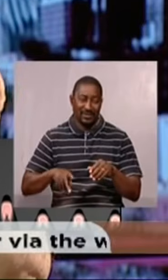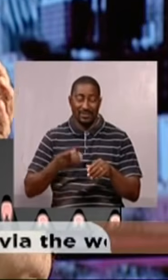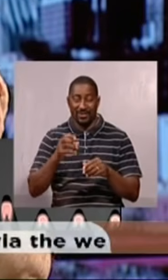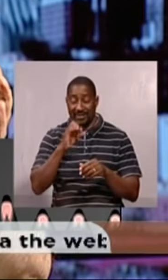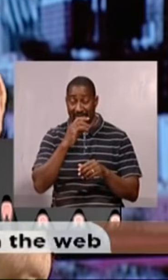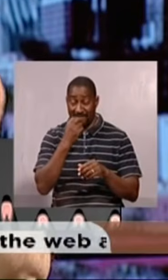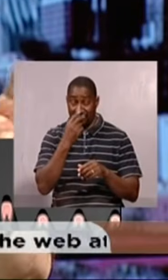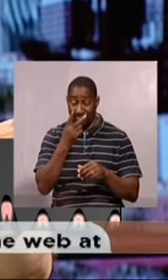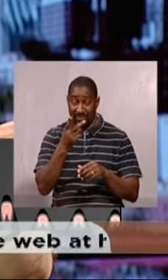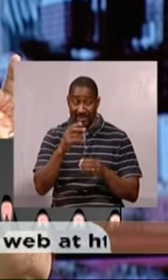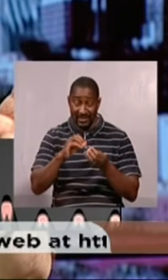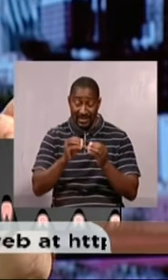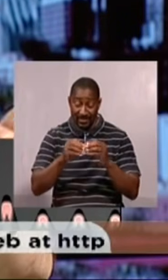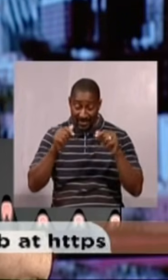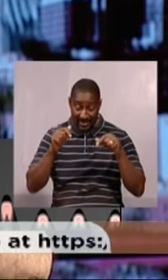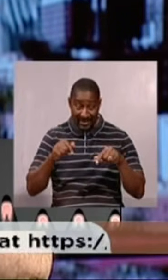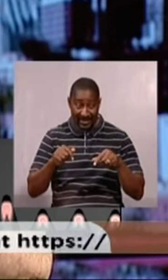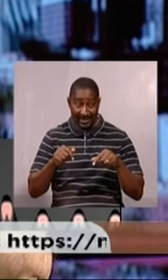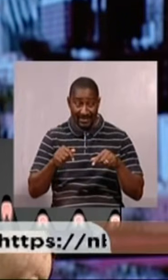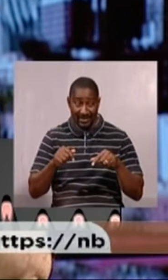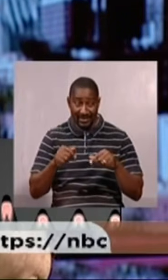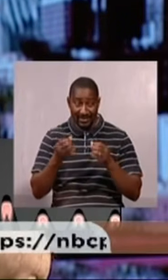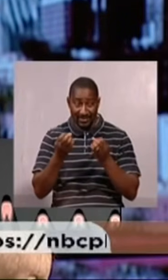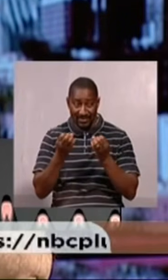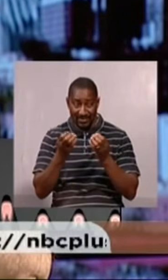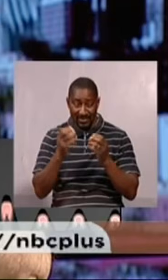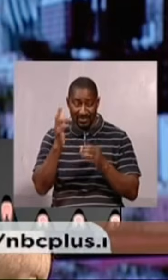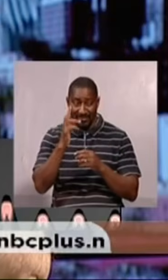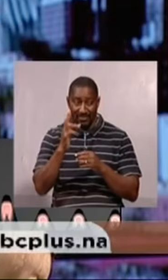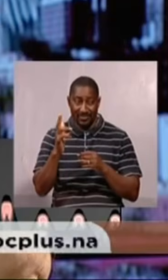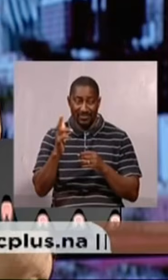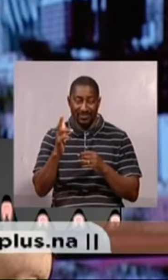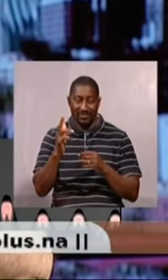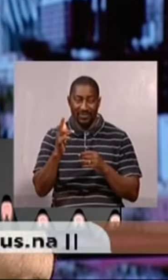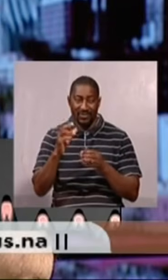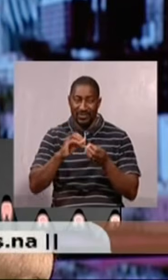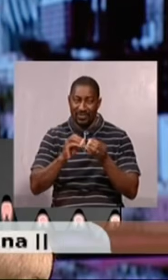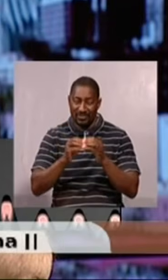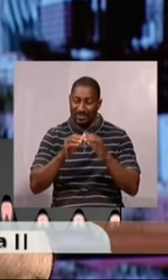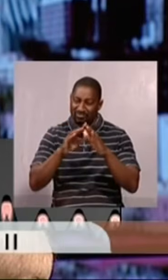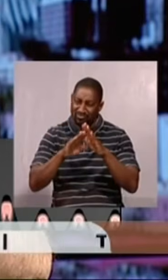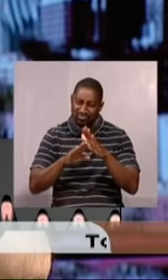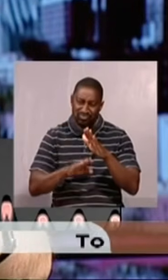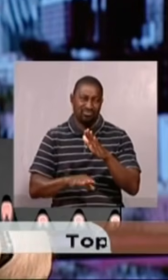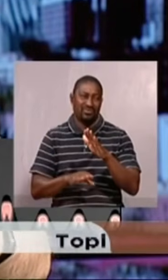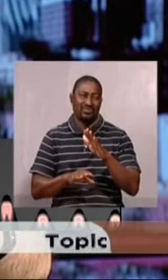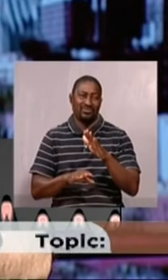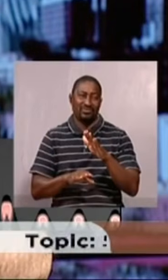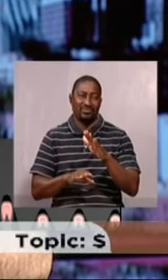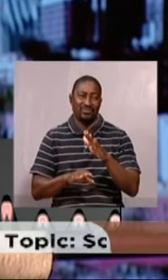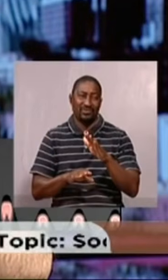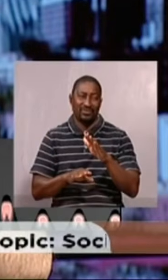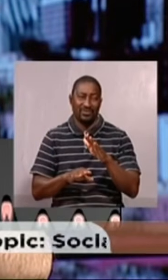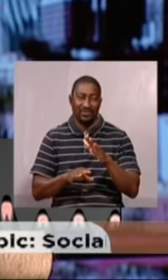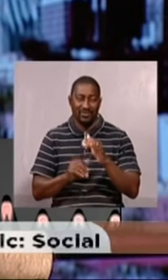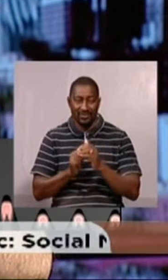numbers today, and the candidates and parties really have quite relatively low numbers of followers when you consider the high numbers